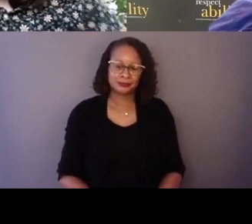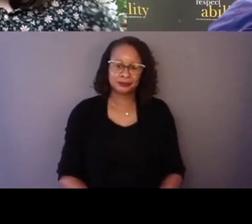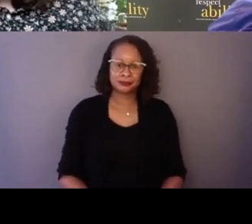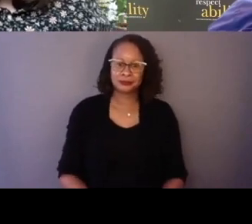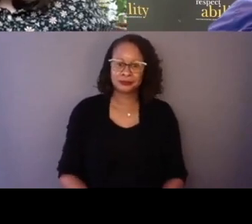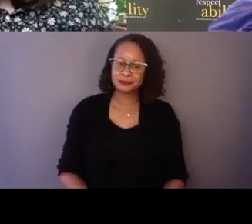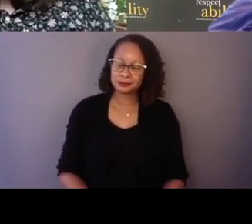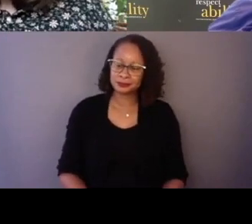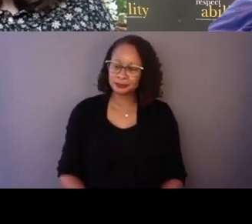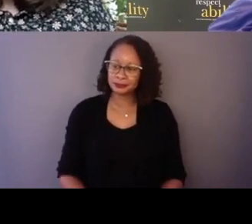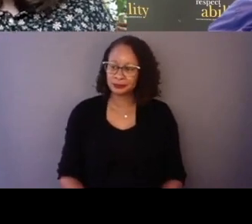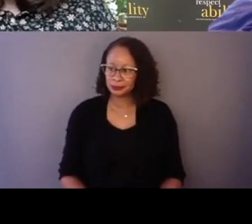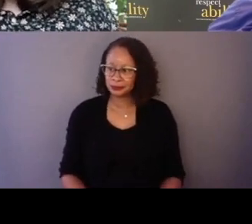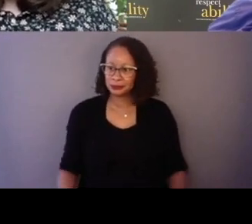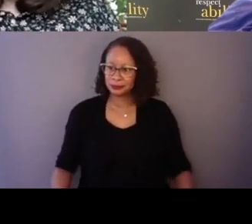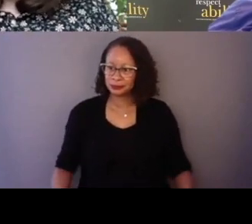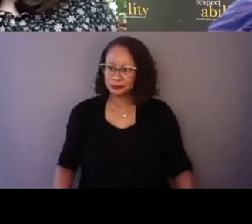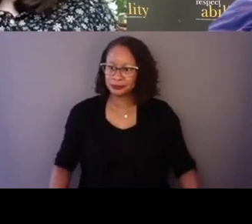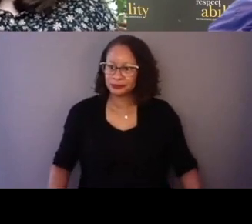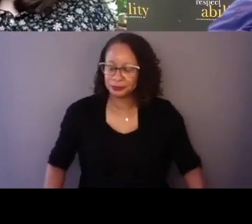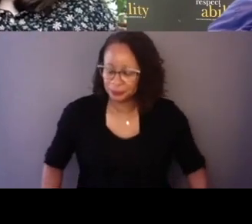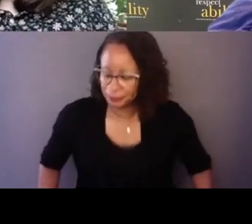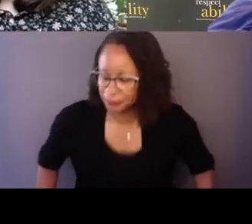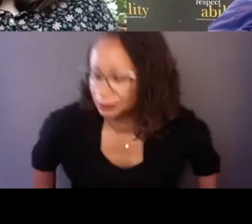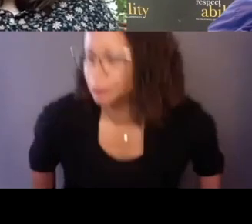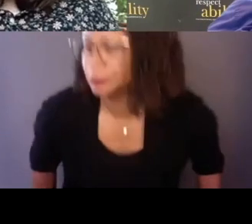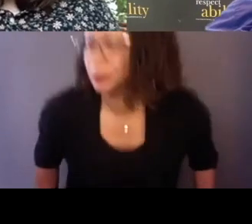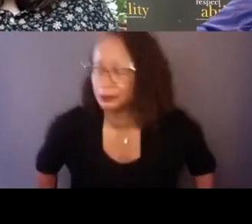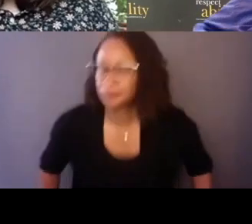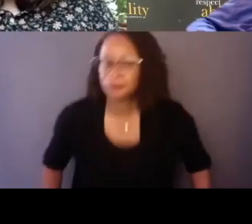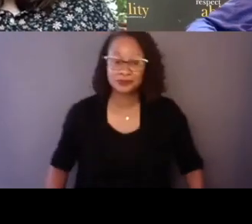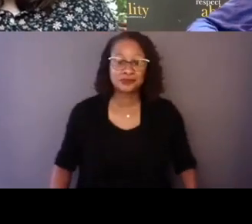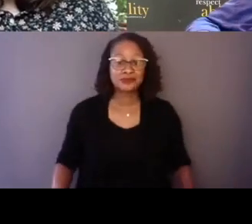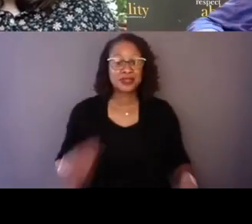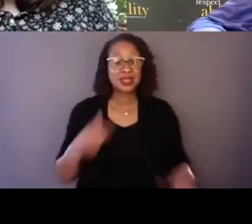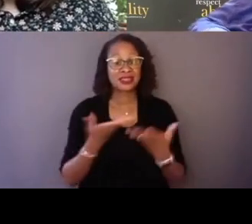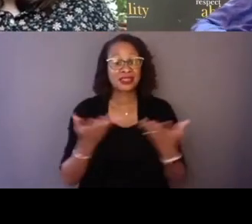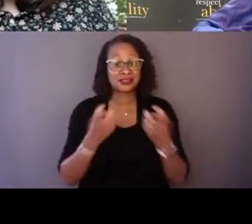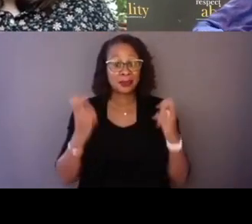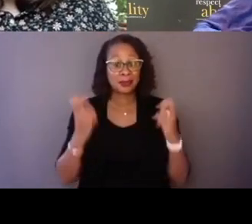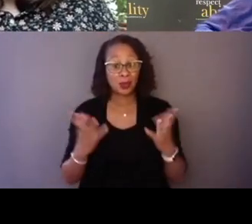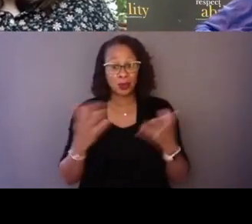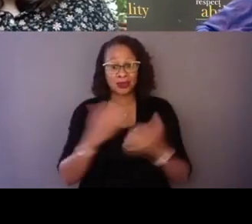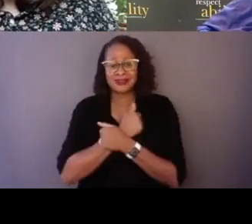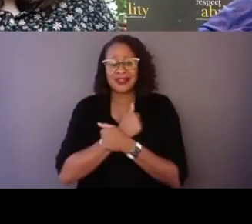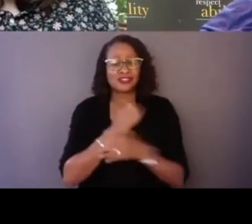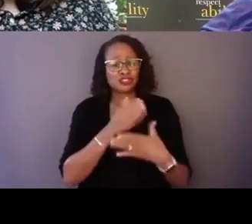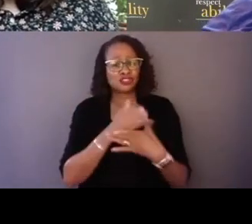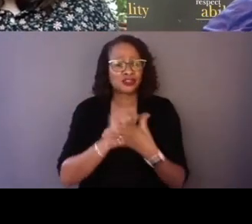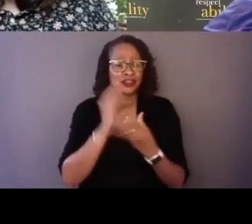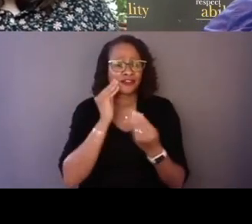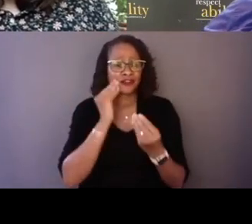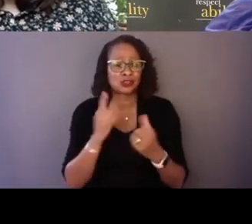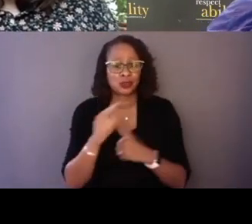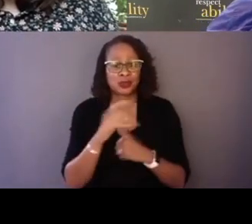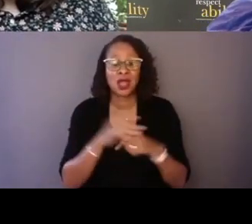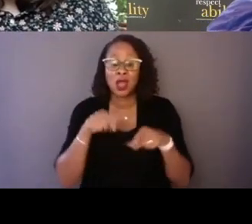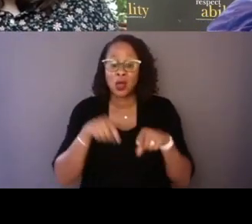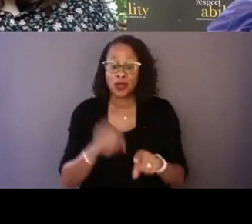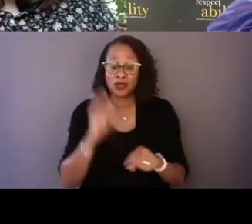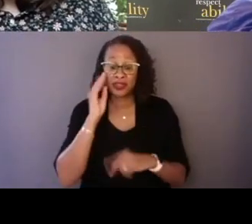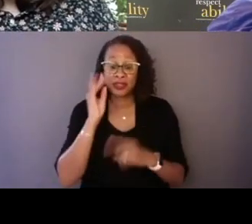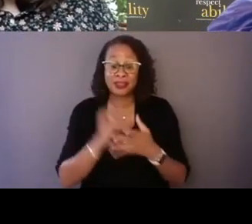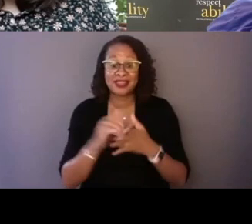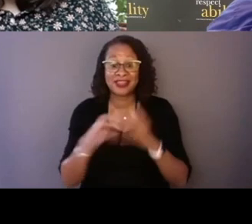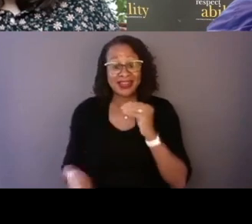panel here who wants to share. While you all are thinking about that and putting more questions in the